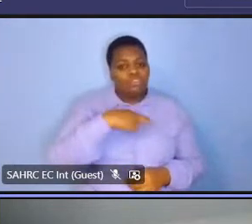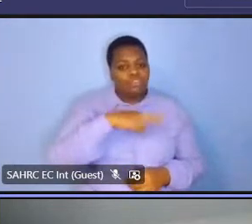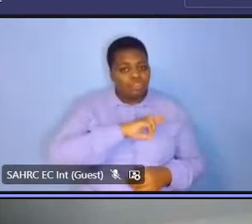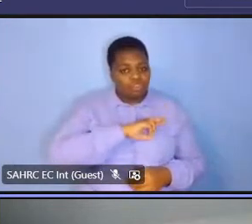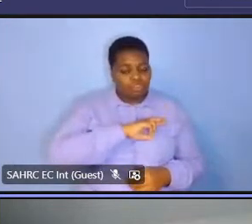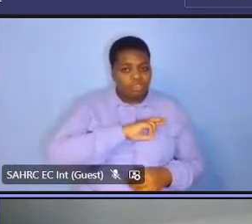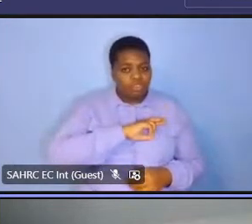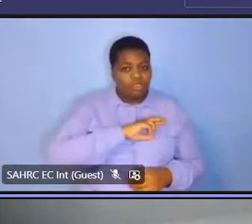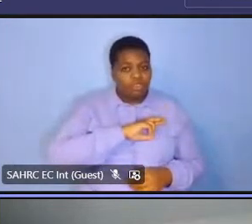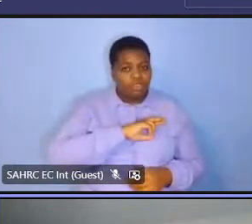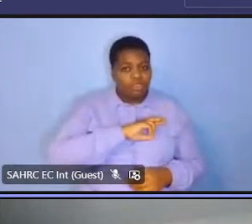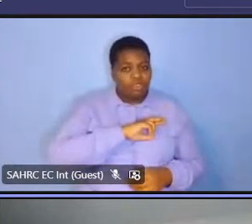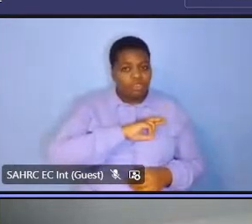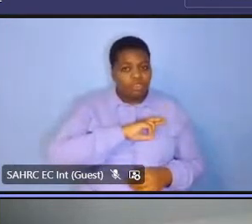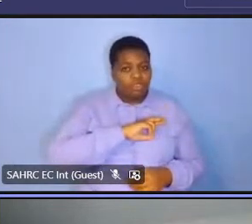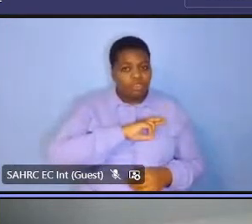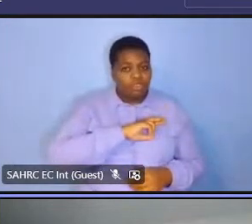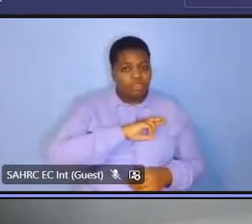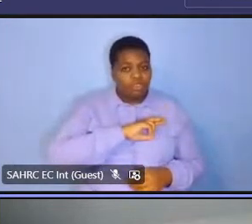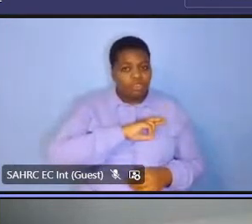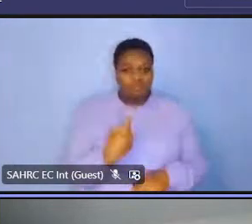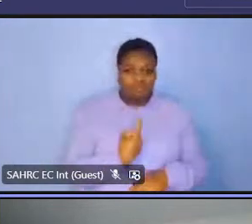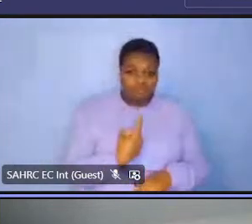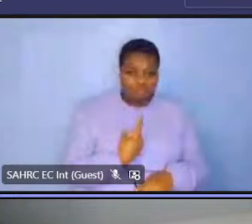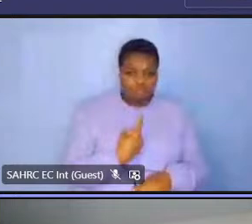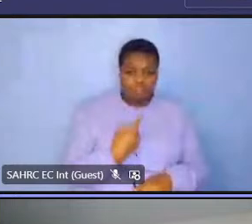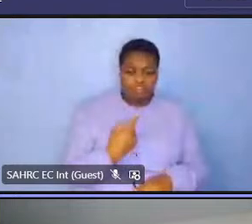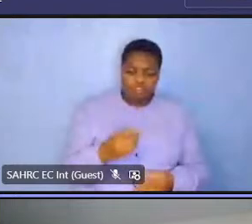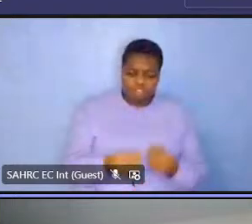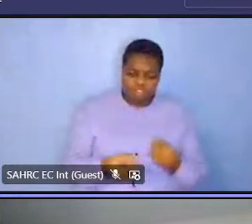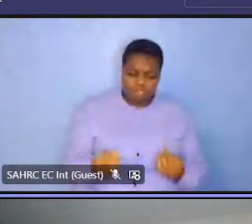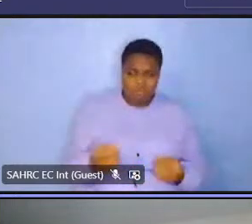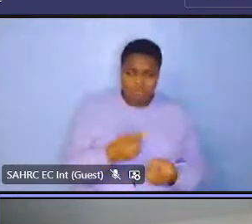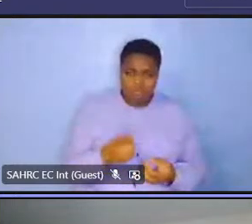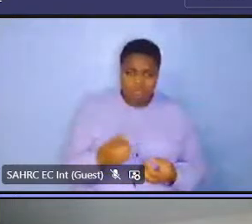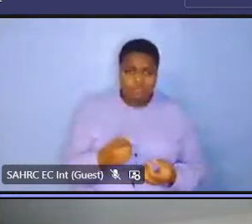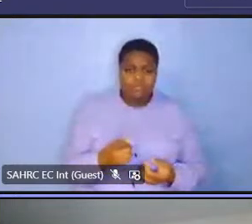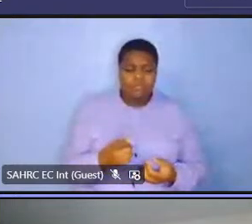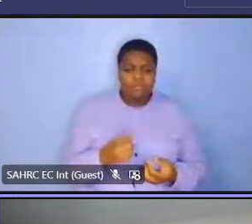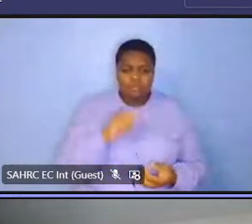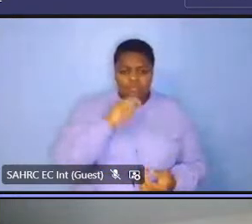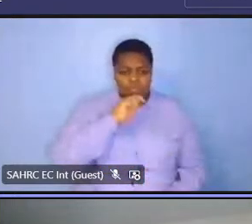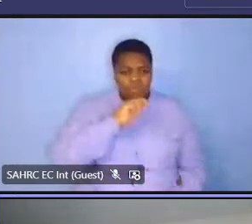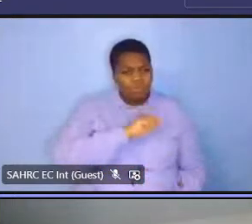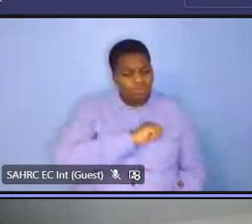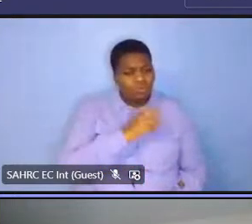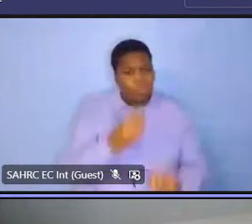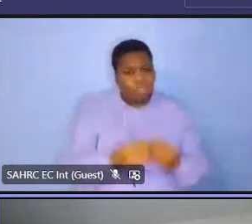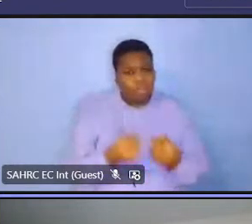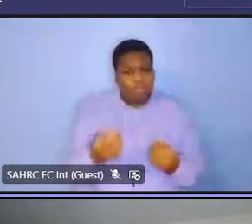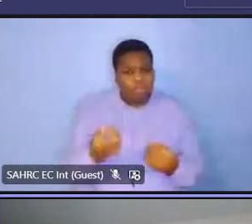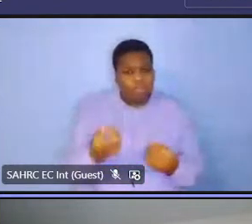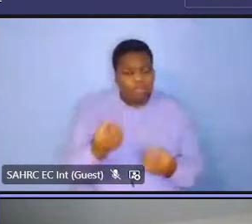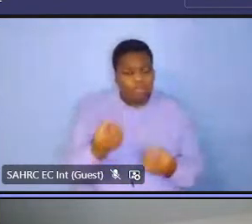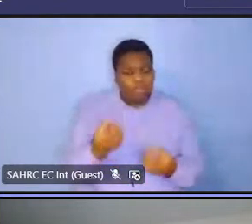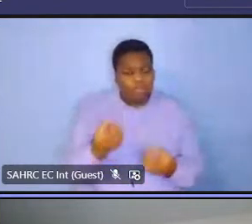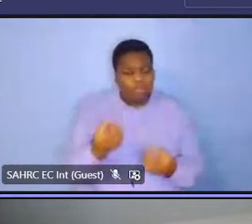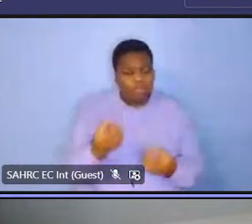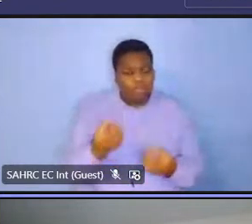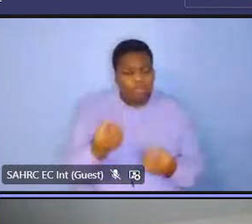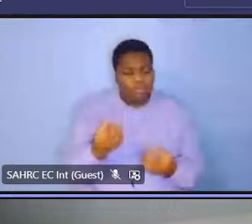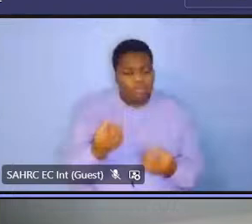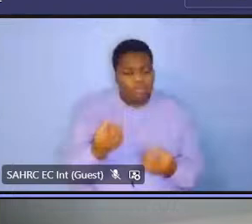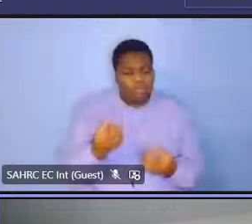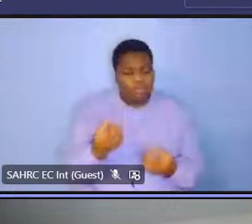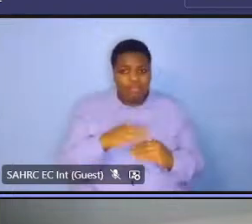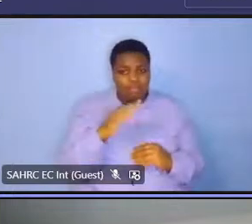same time, we should ask the question on behalf of children who are gender non-conforming. This is a reality. They are our children. We find ourselves, in this